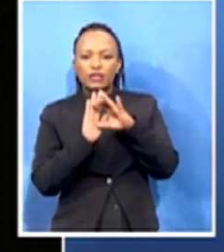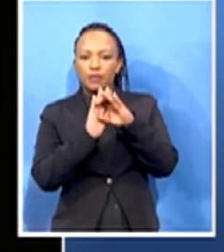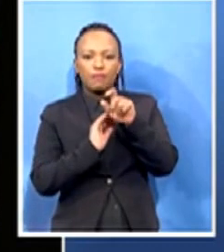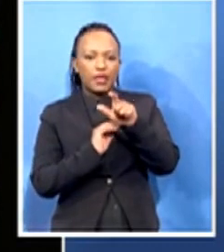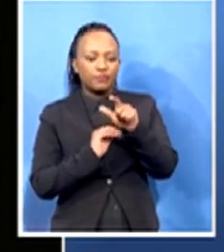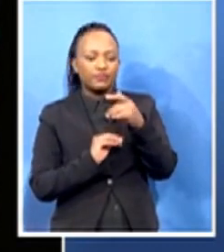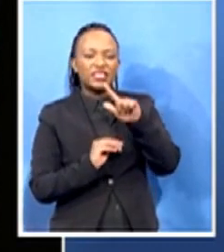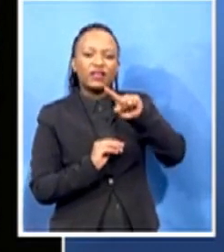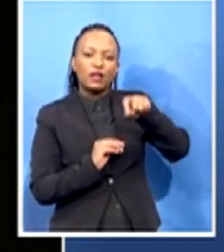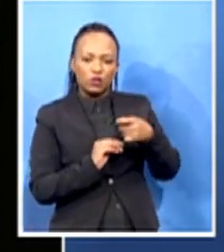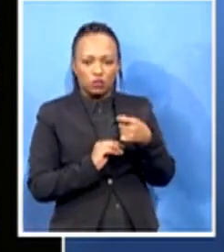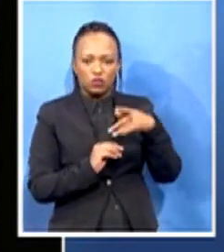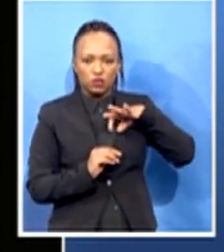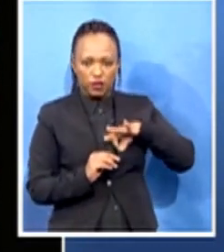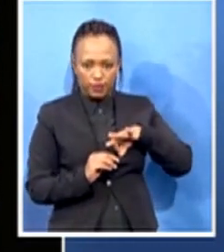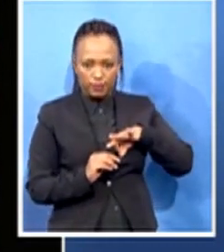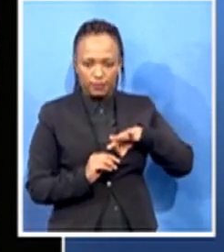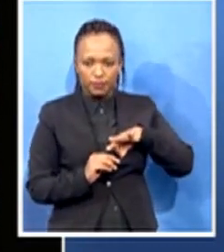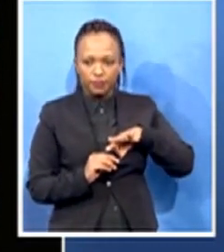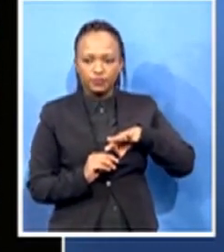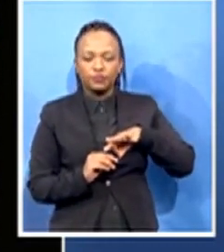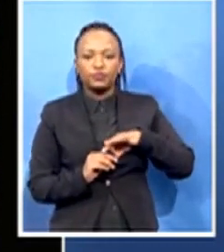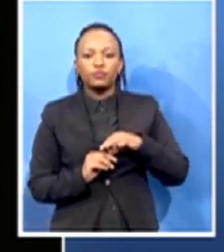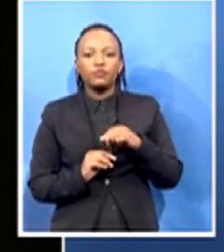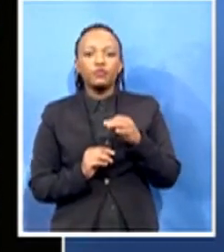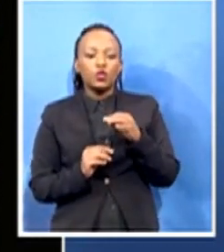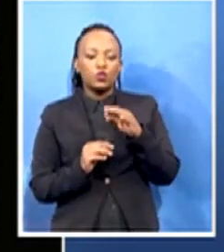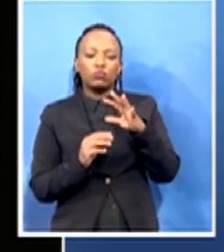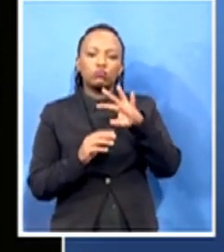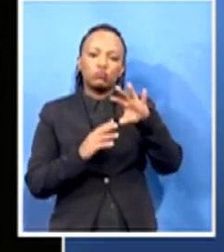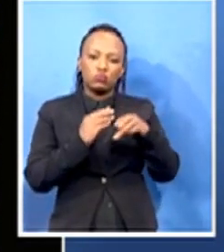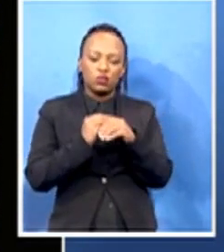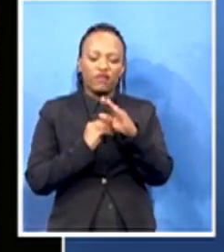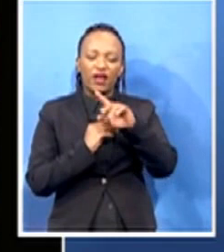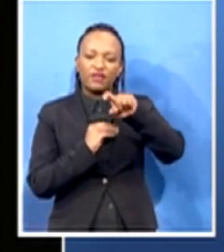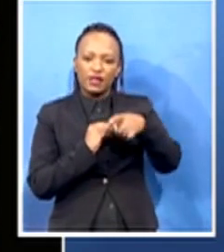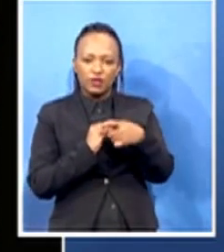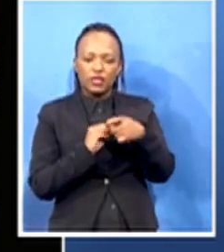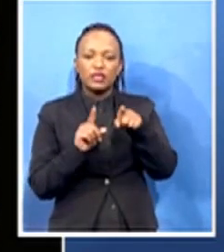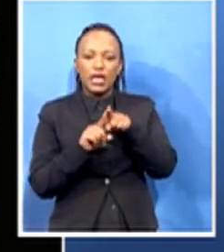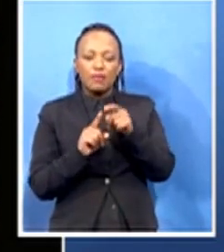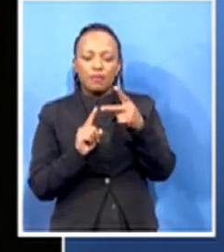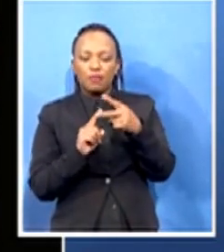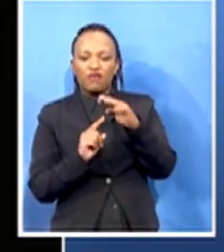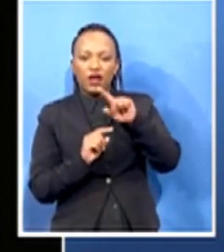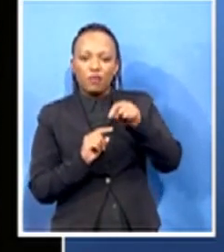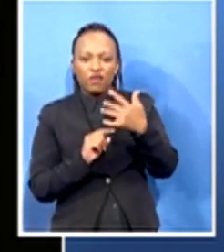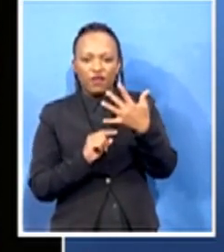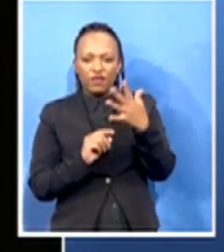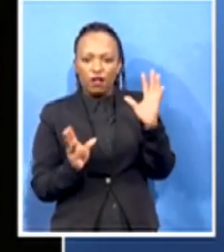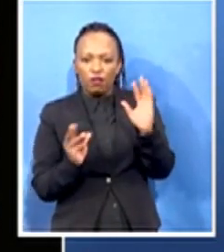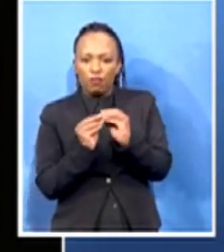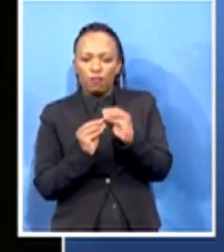take 5,000 and 5.5. How much is that in percentage? Maybe you must tell